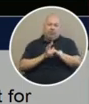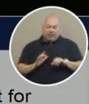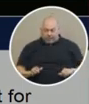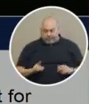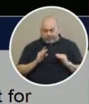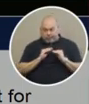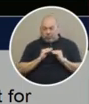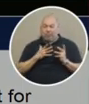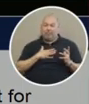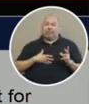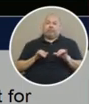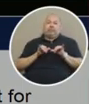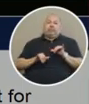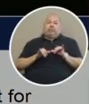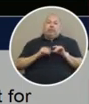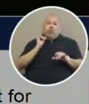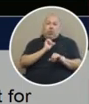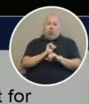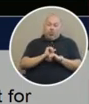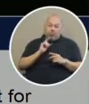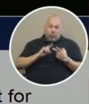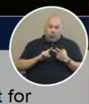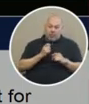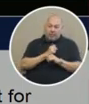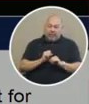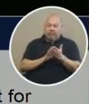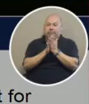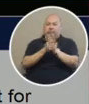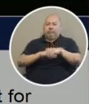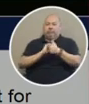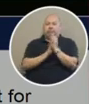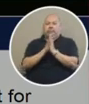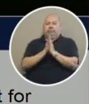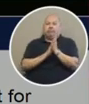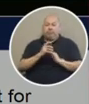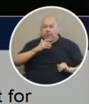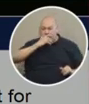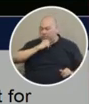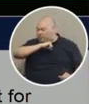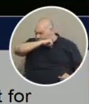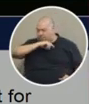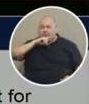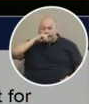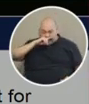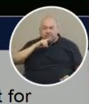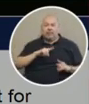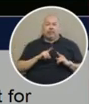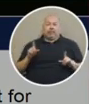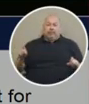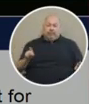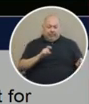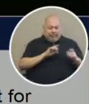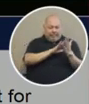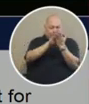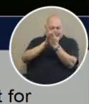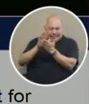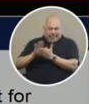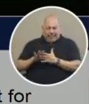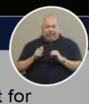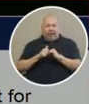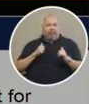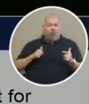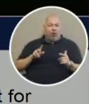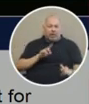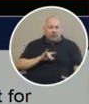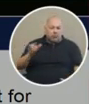One more time, please stay home, work safe. Remember to wash your hands regularly, cover your mouth when you sneeze, disinfect surfaces, and avoid